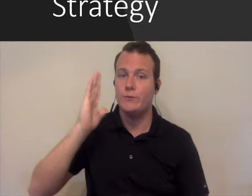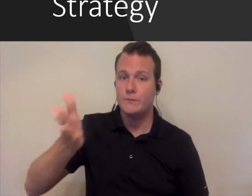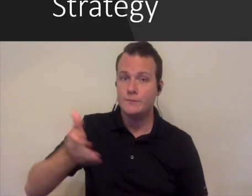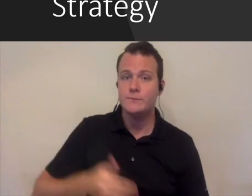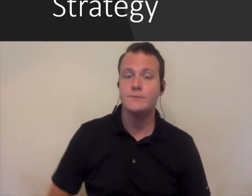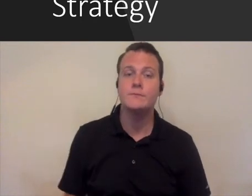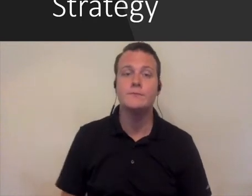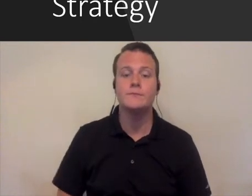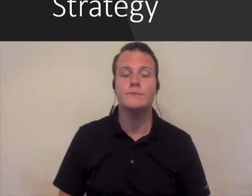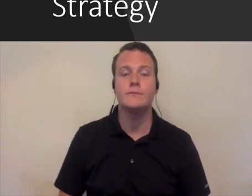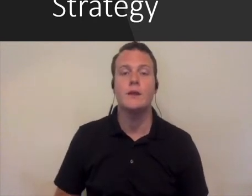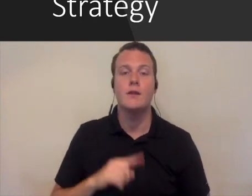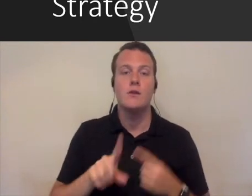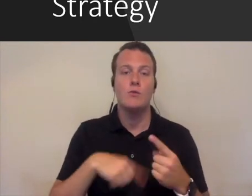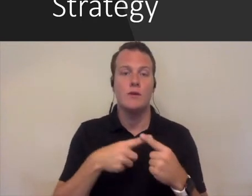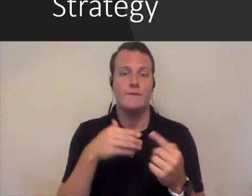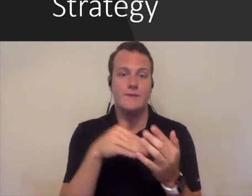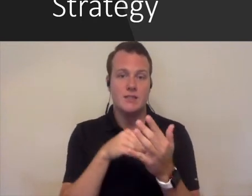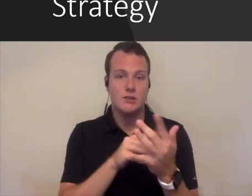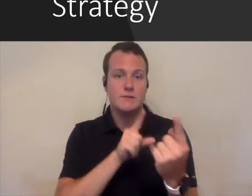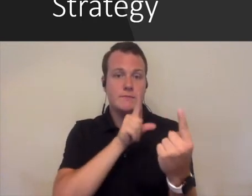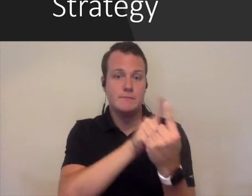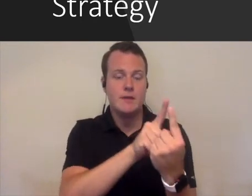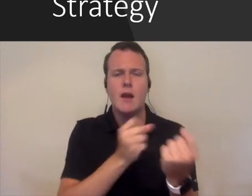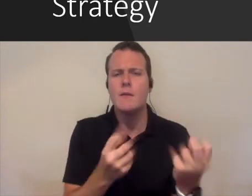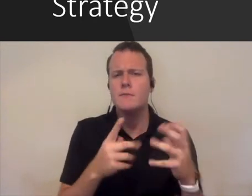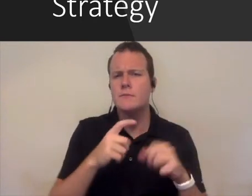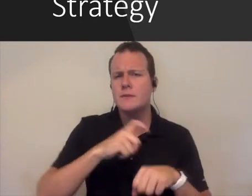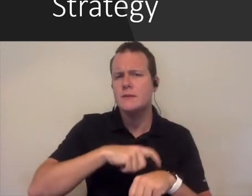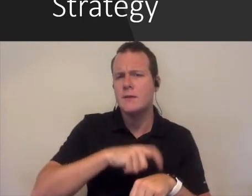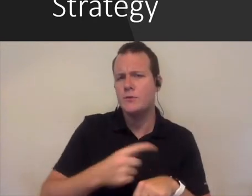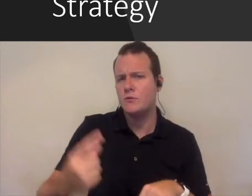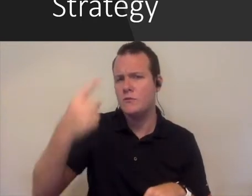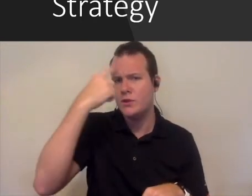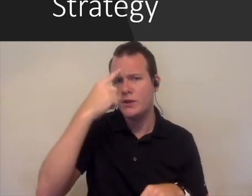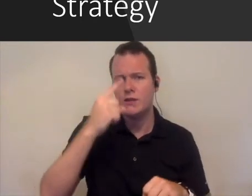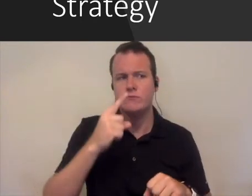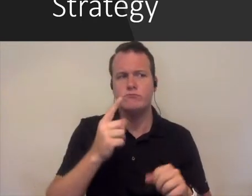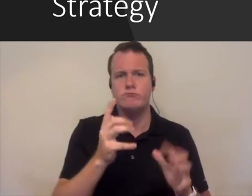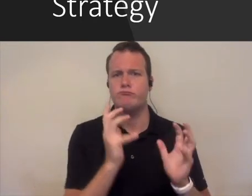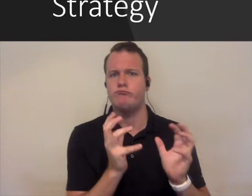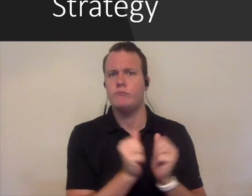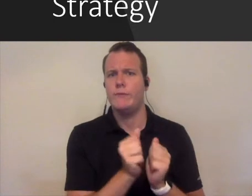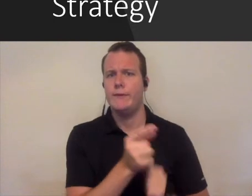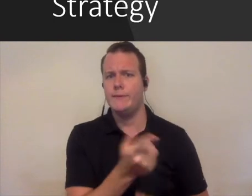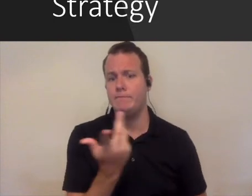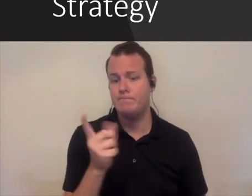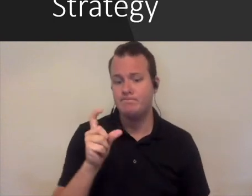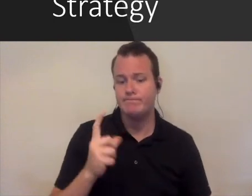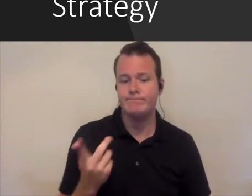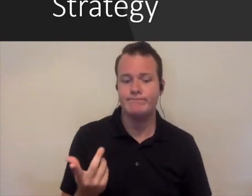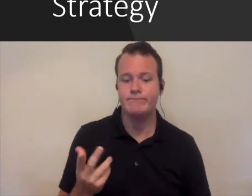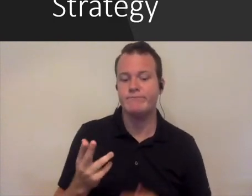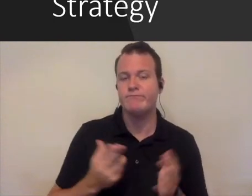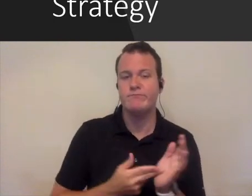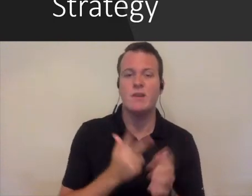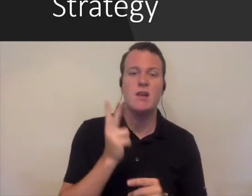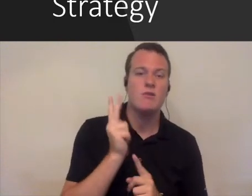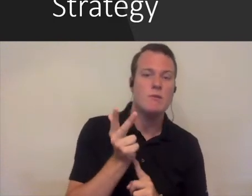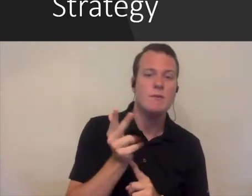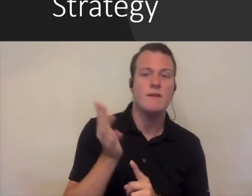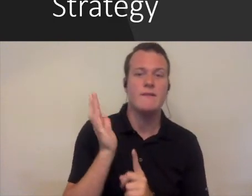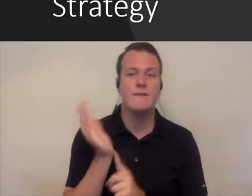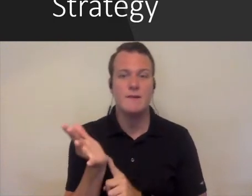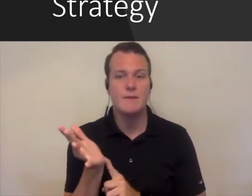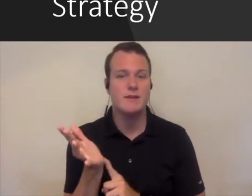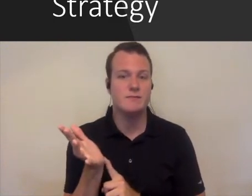with a physician, how much time do you think you're going to have with them? You'll probably only have 3 to 5 minutes that